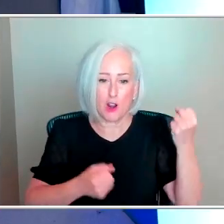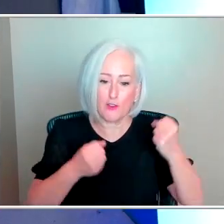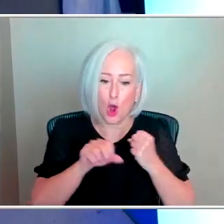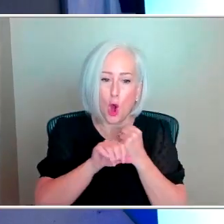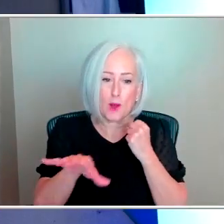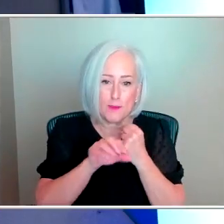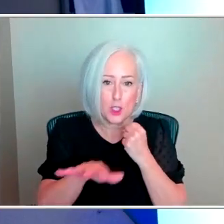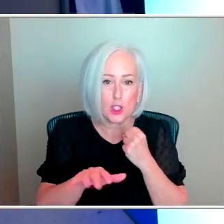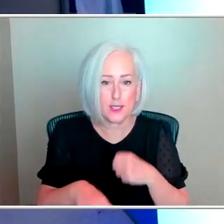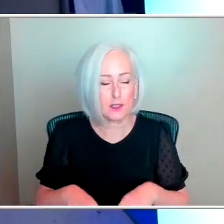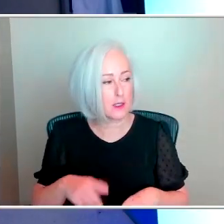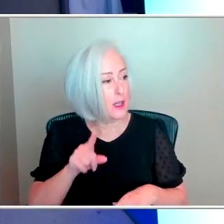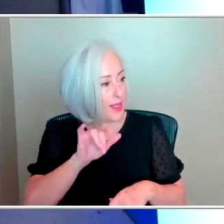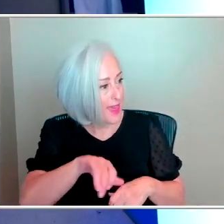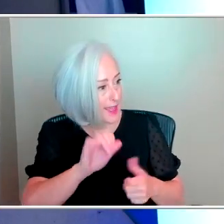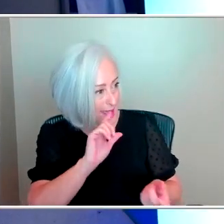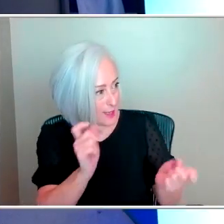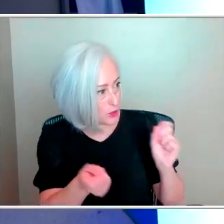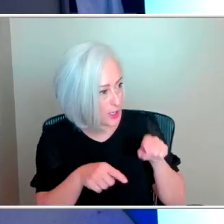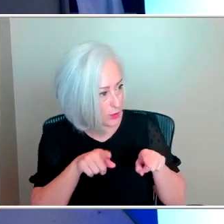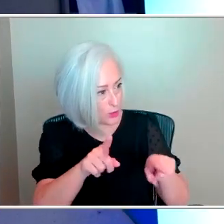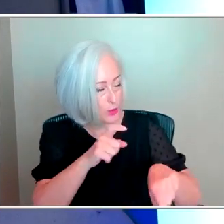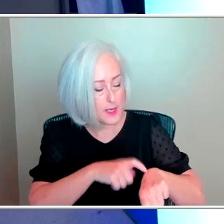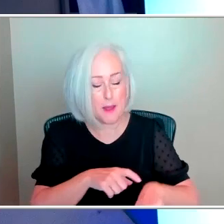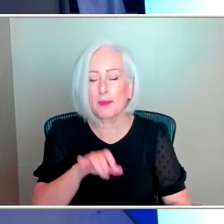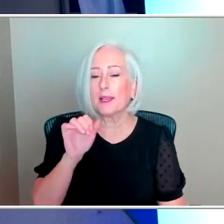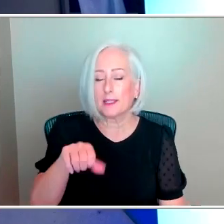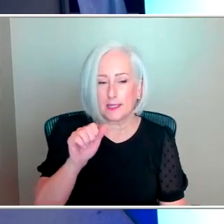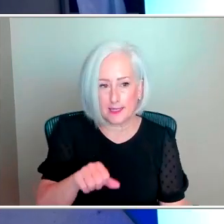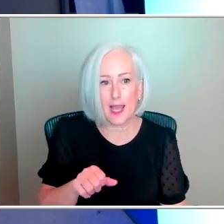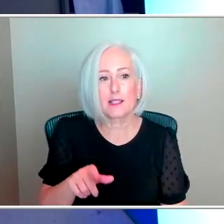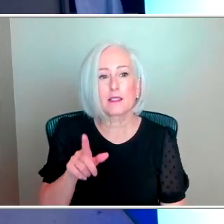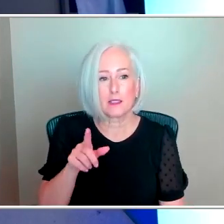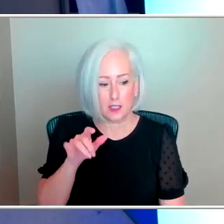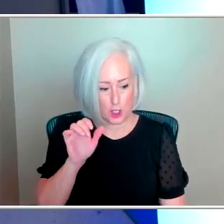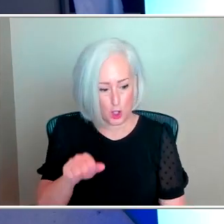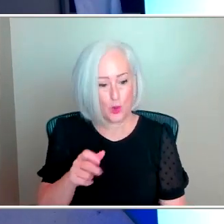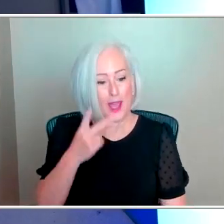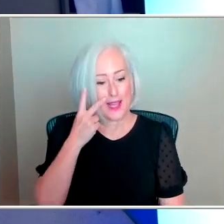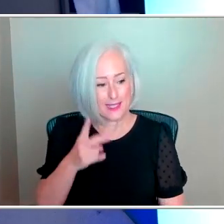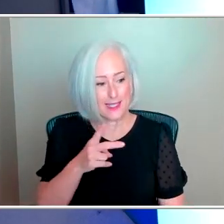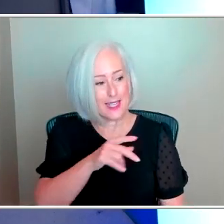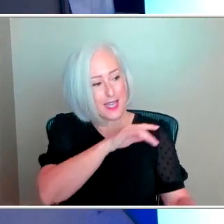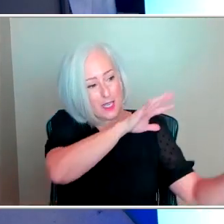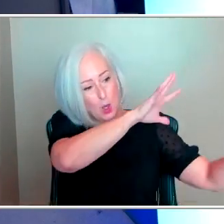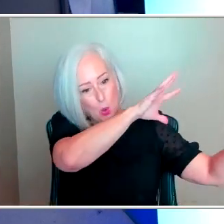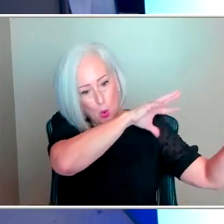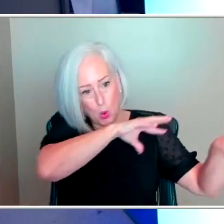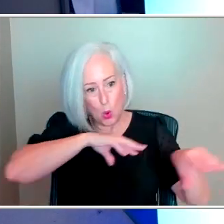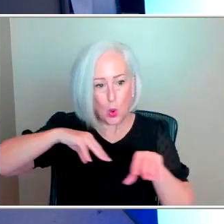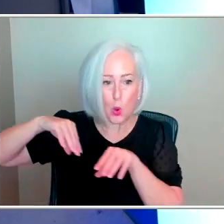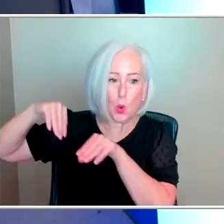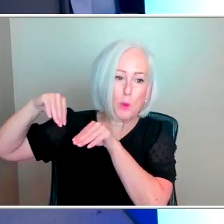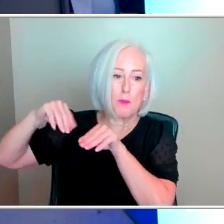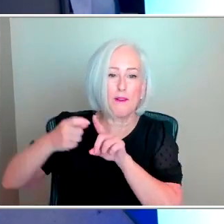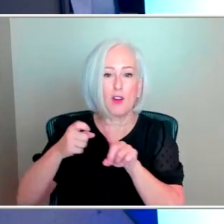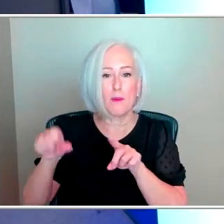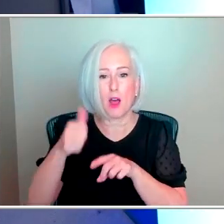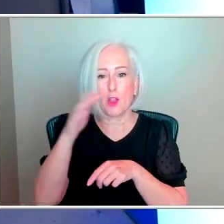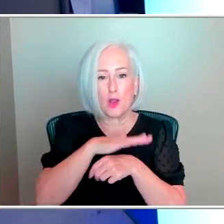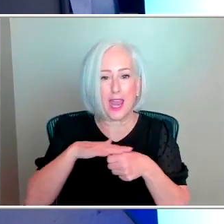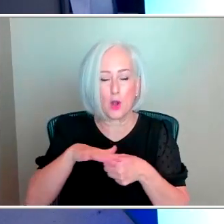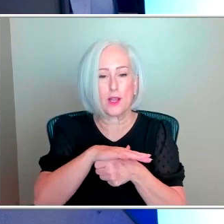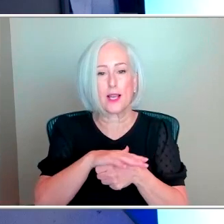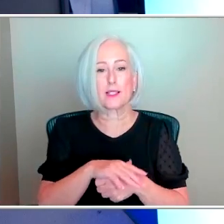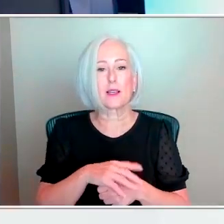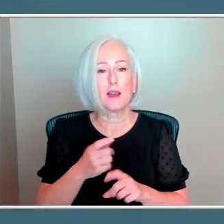time. and you can get that carry from other areas like we saw with the wildfires last year. Well, and I want to bring out that point because the worst